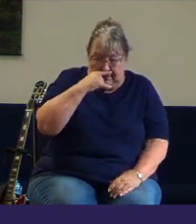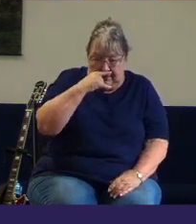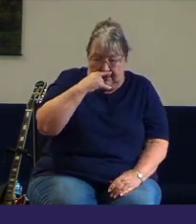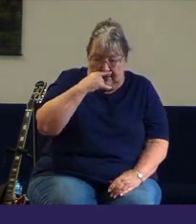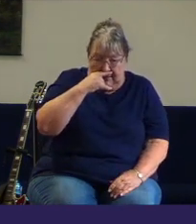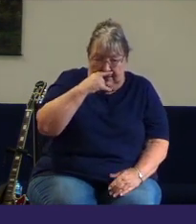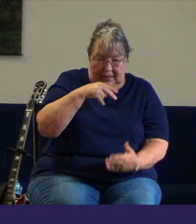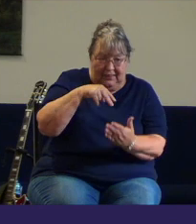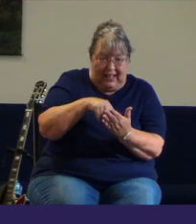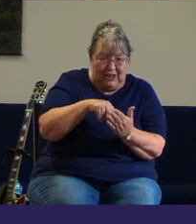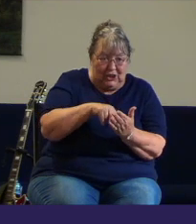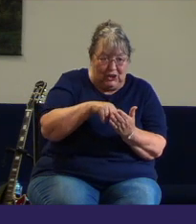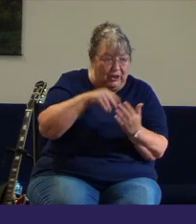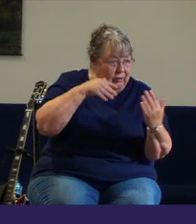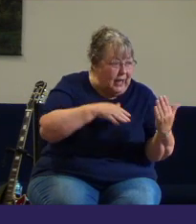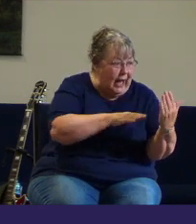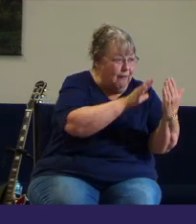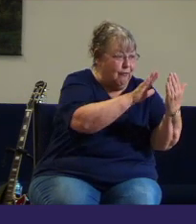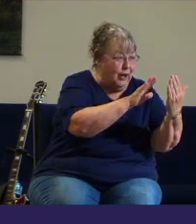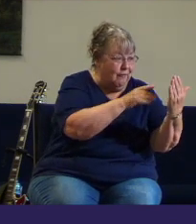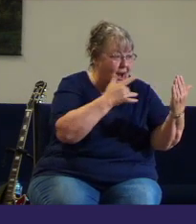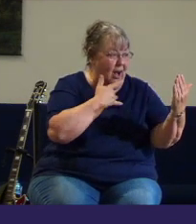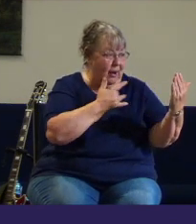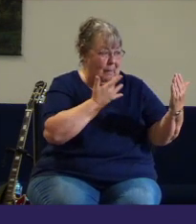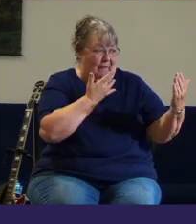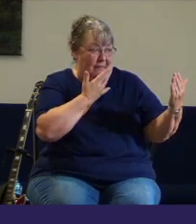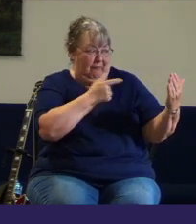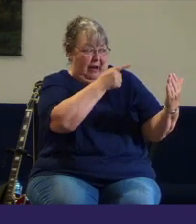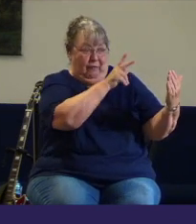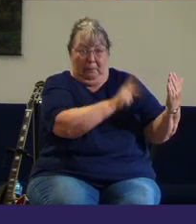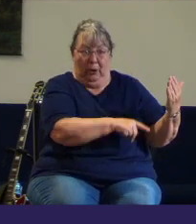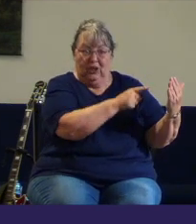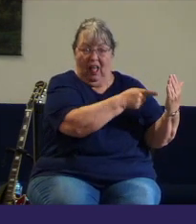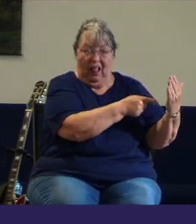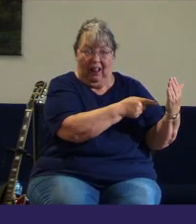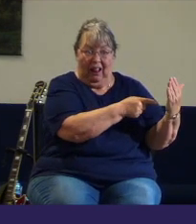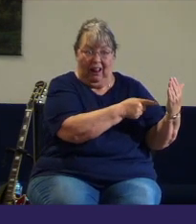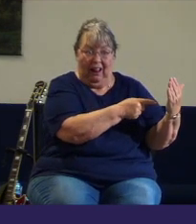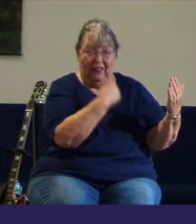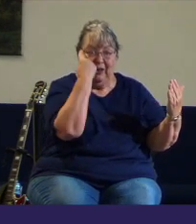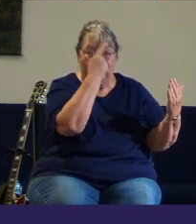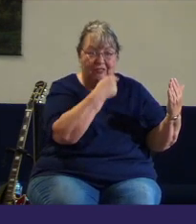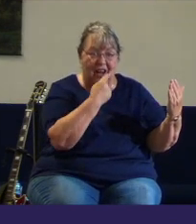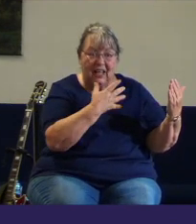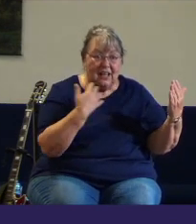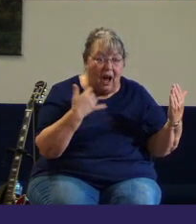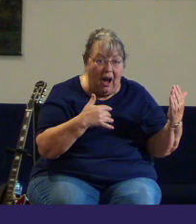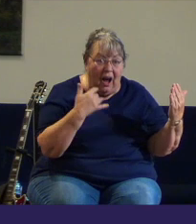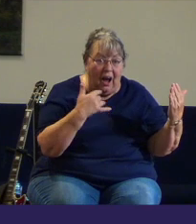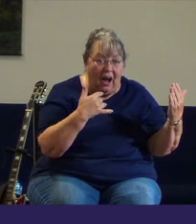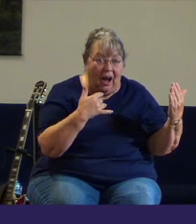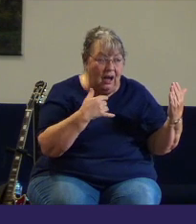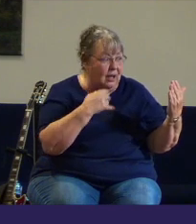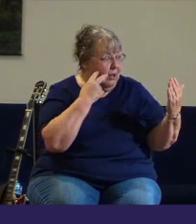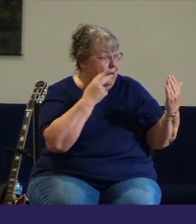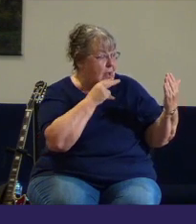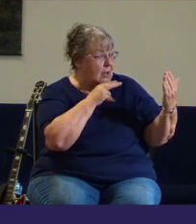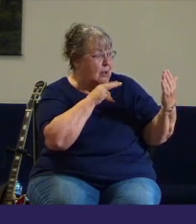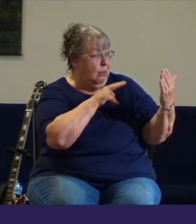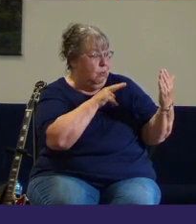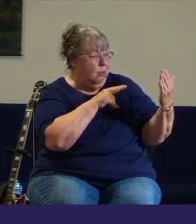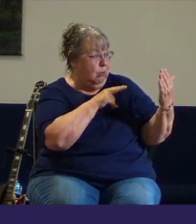favorite baseball players, their heroes, and they gazed into their faces who were standing there right before them